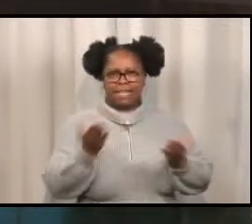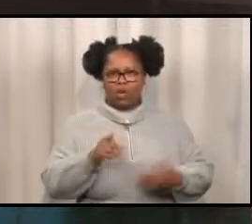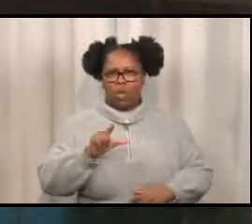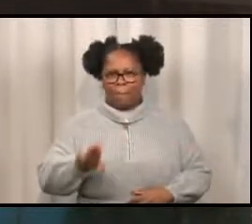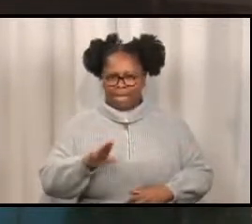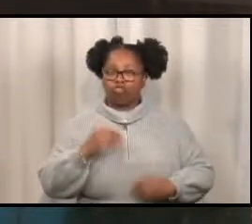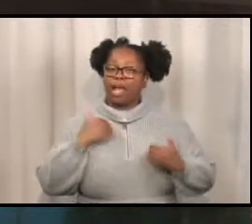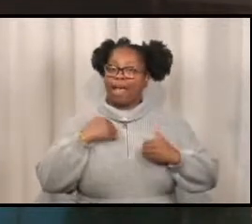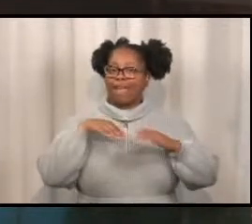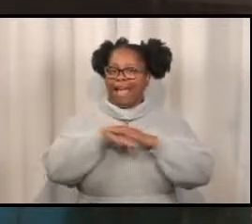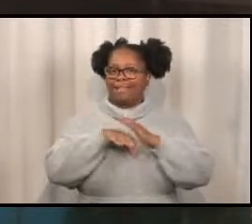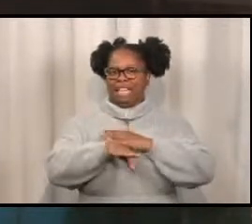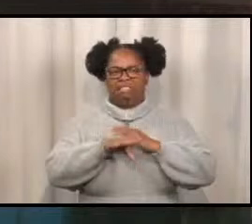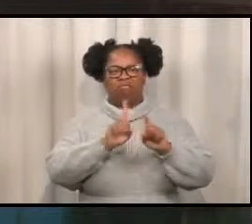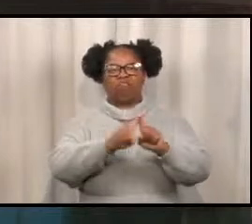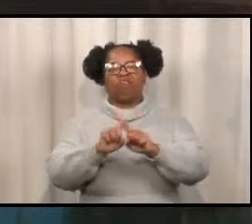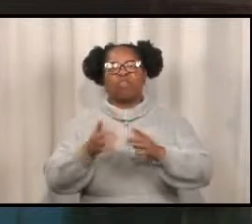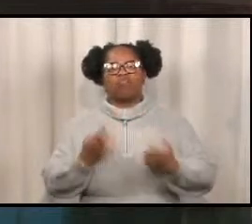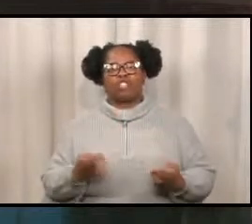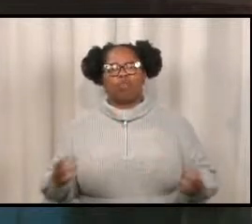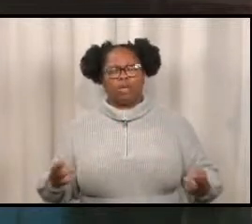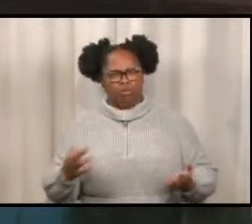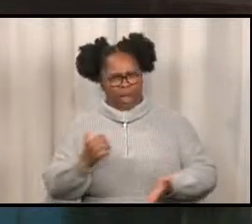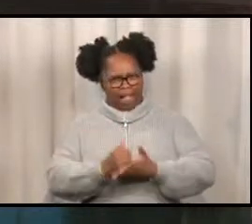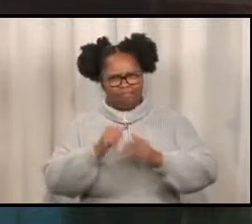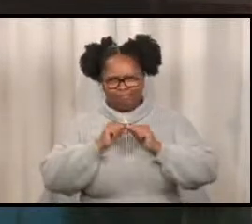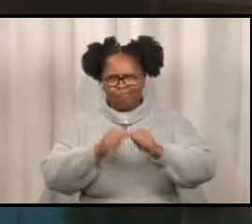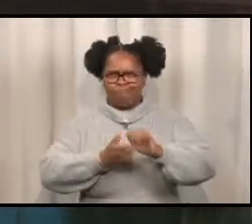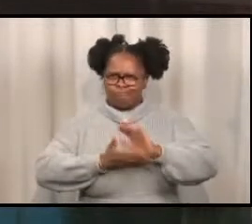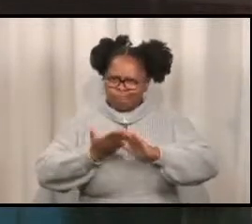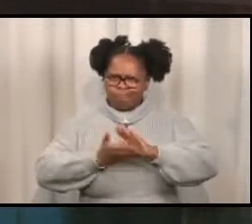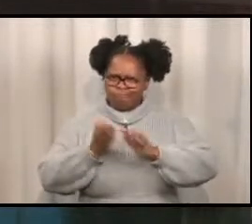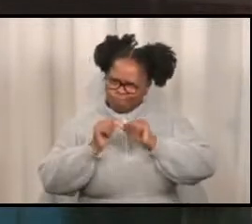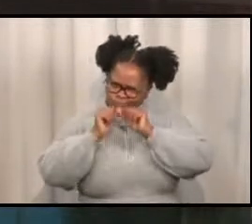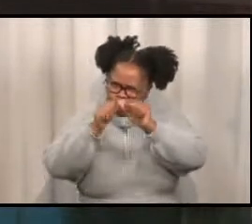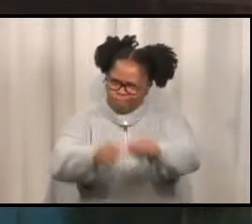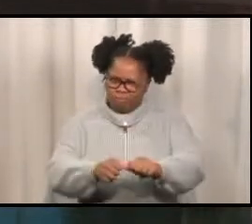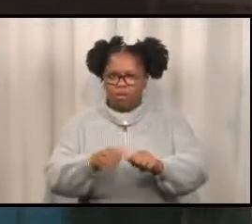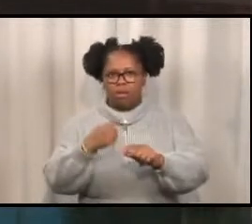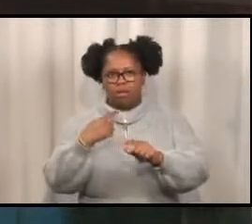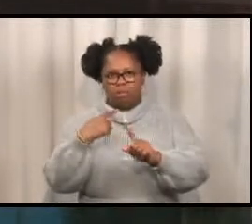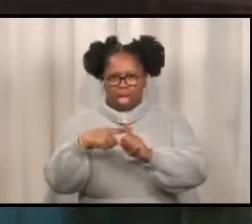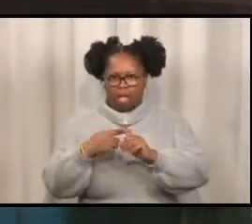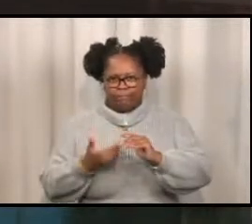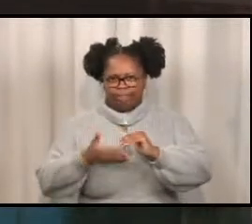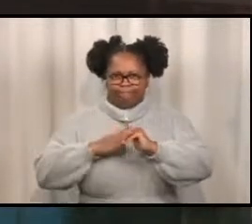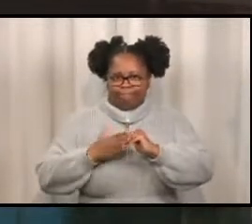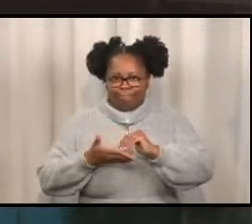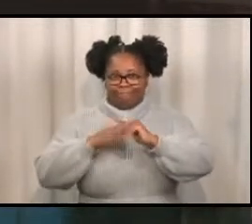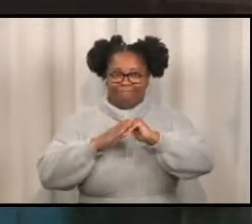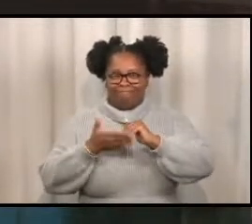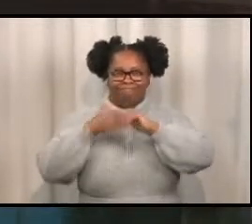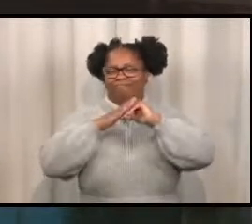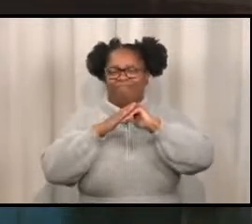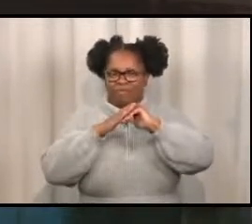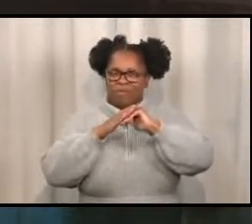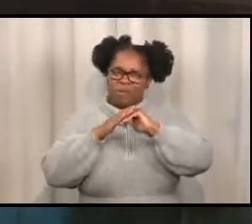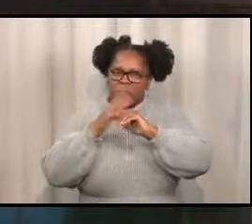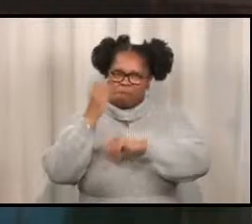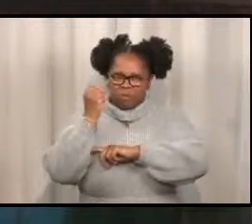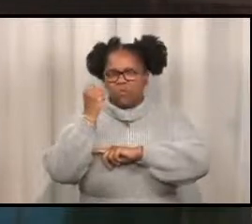have access to the resources to continue to operate and also to scale up and reach the next level of their business